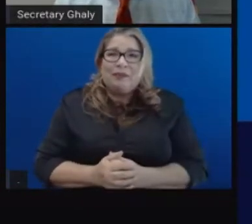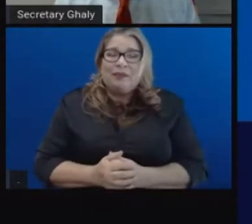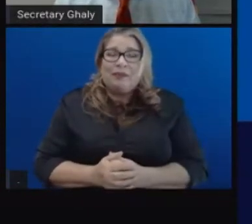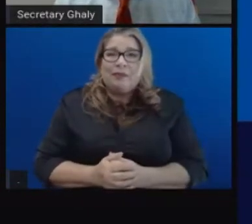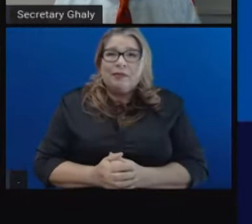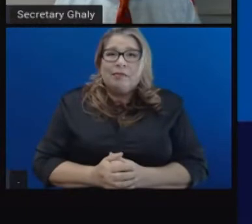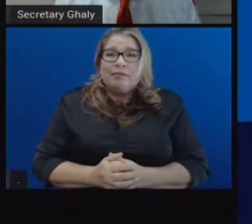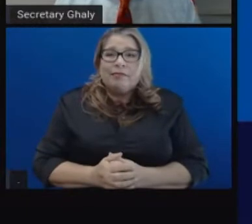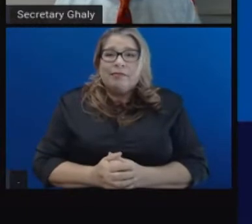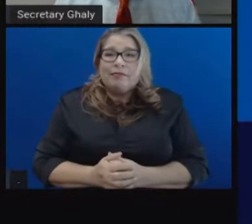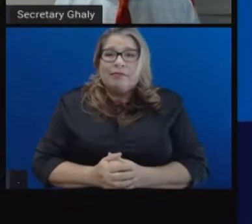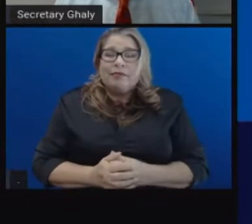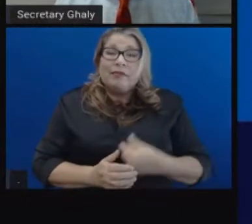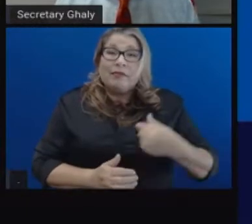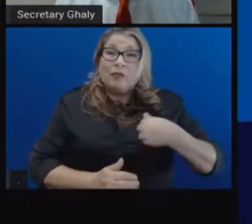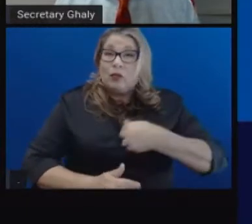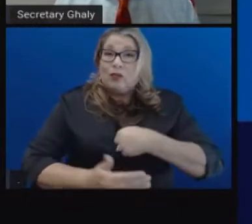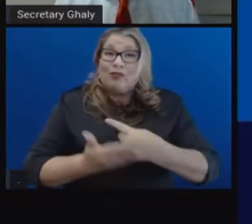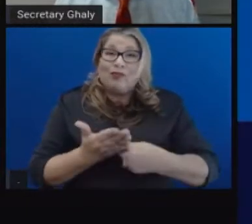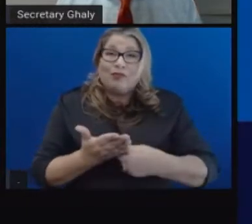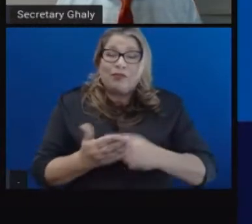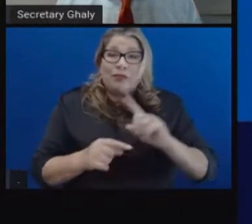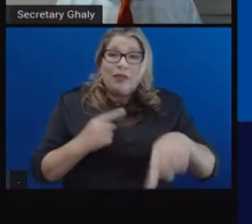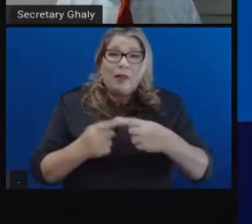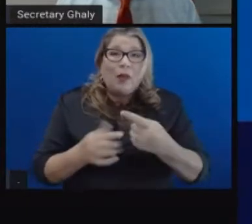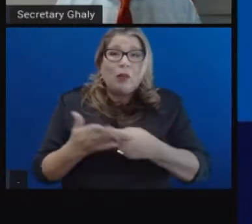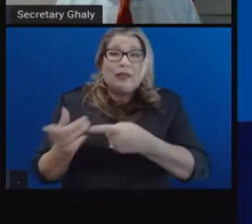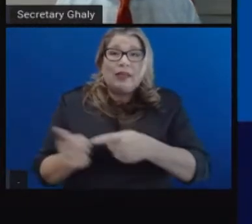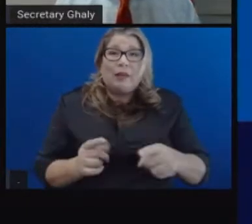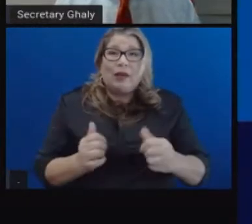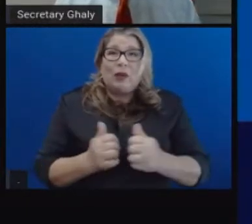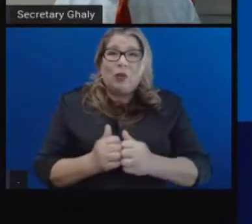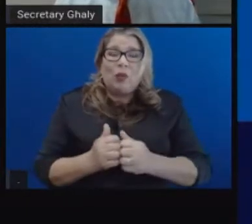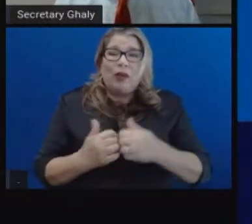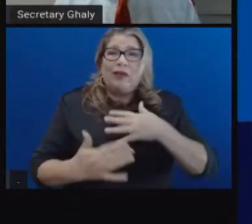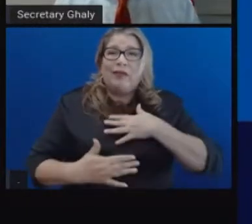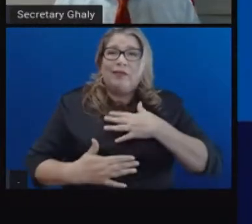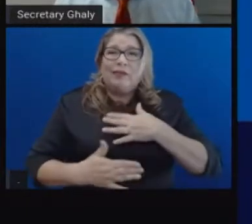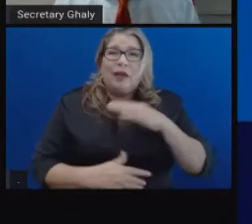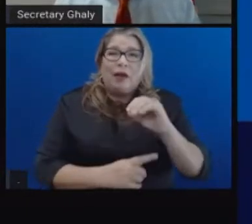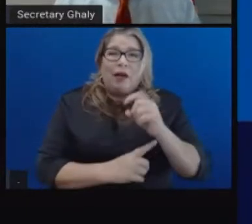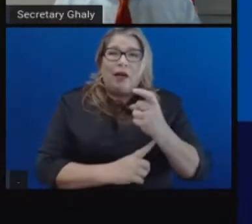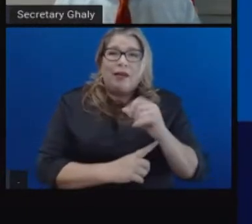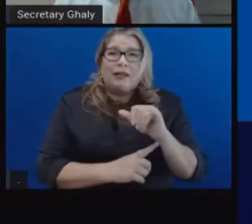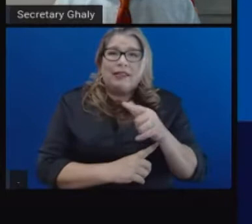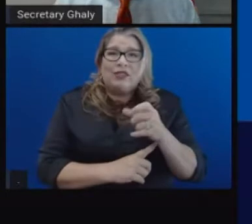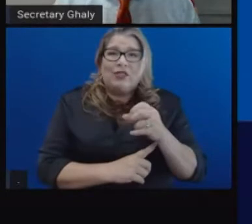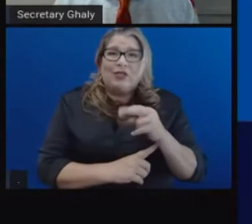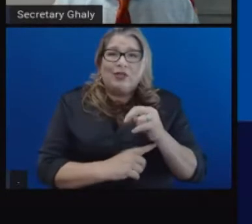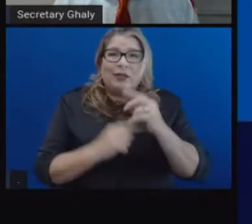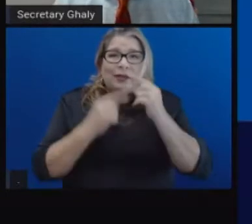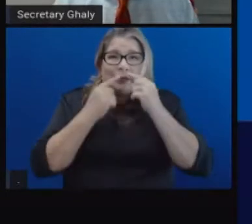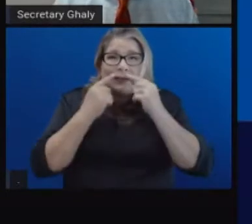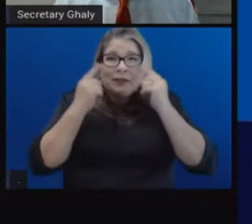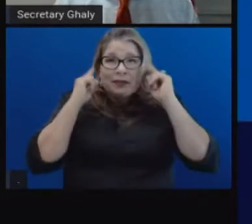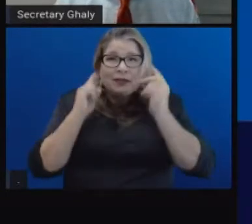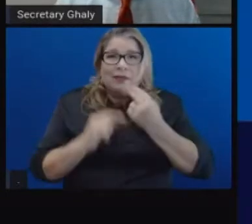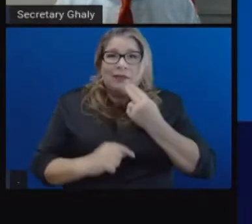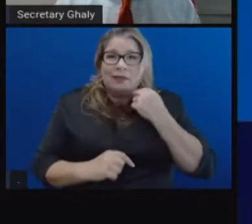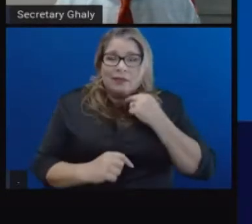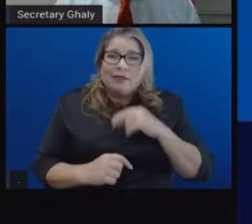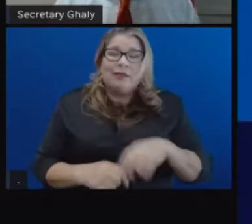oxygen. Tremendous amount of work. I'm just so grateful to our federal partners, Cal OES, a number of the departments in